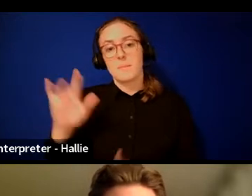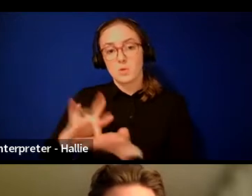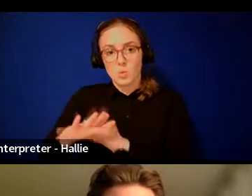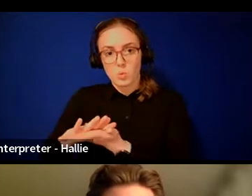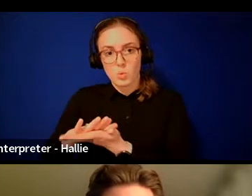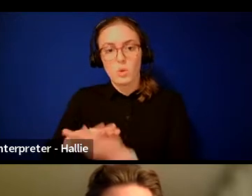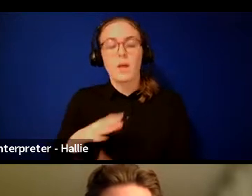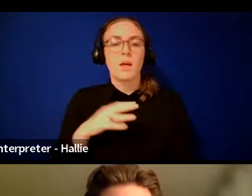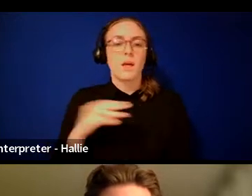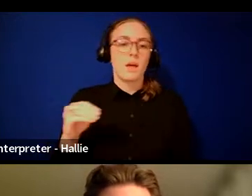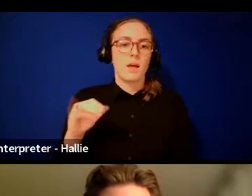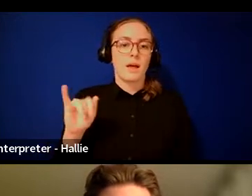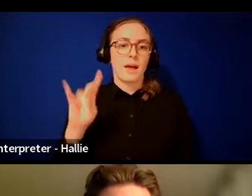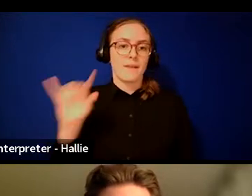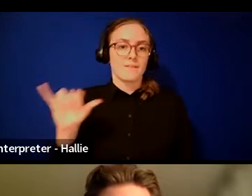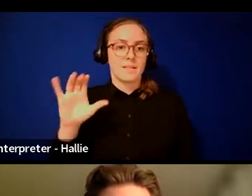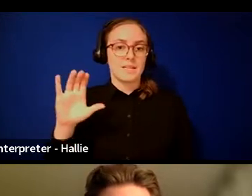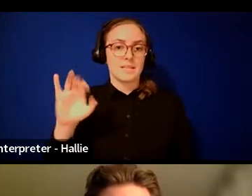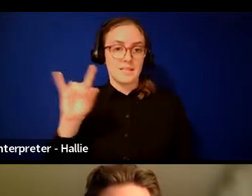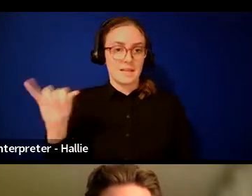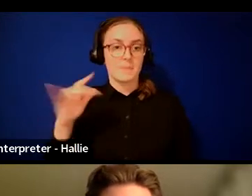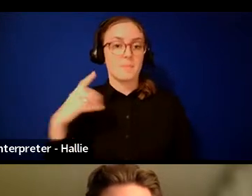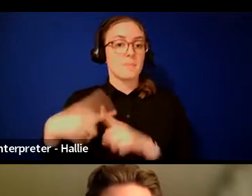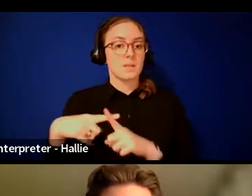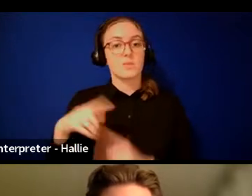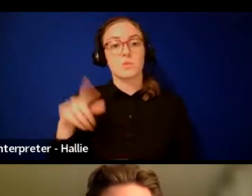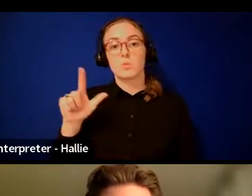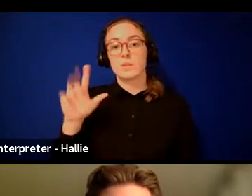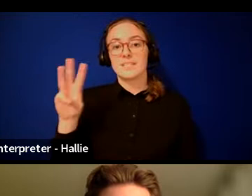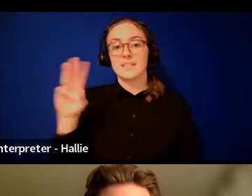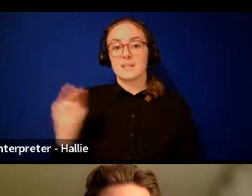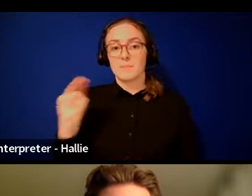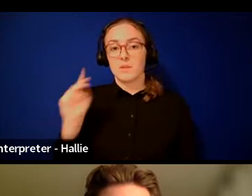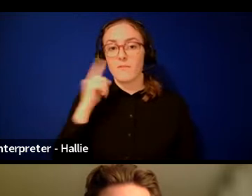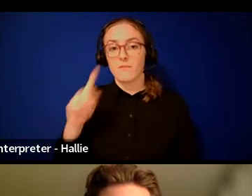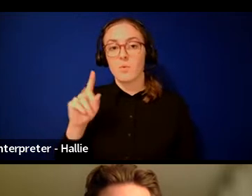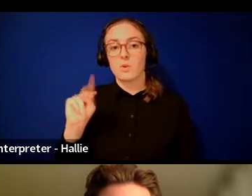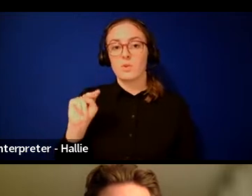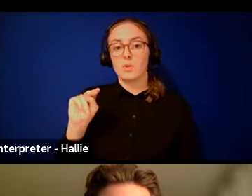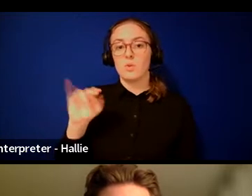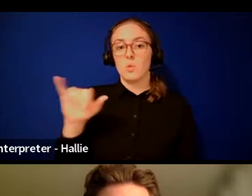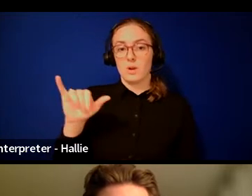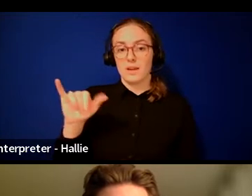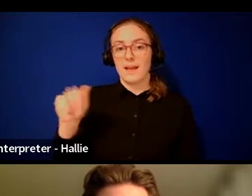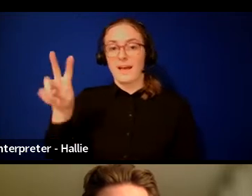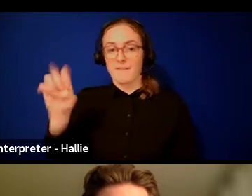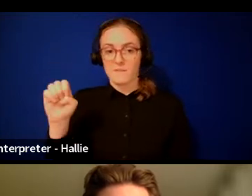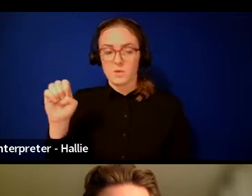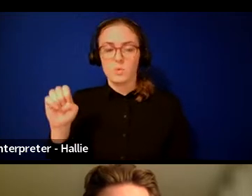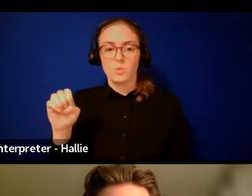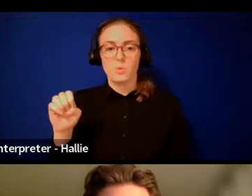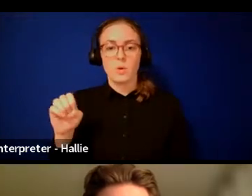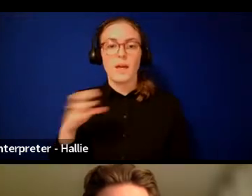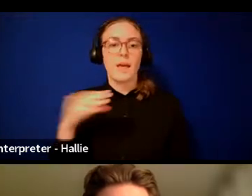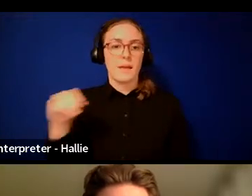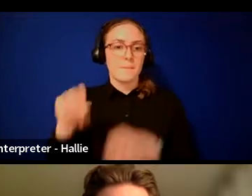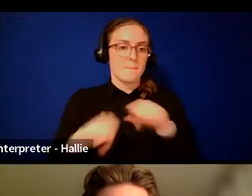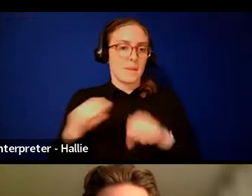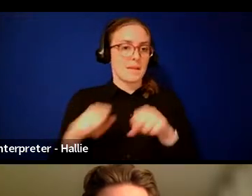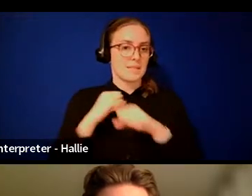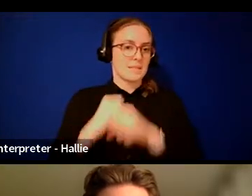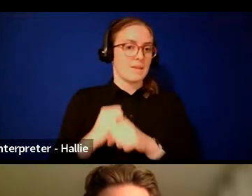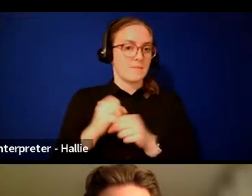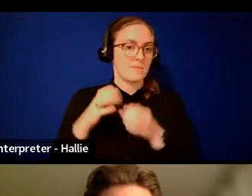also the 26.6 million for the New York Avenue streetscape, and bike safety trail,